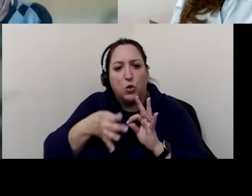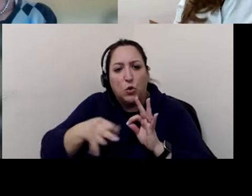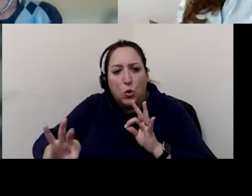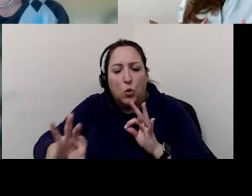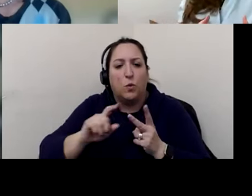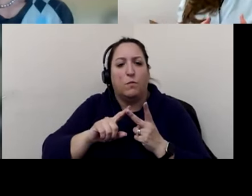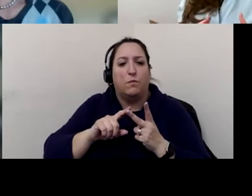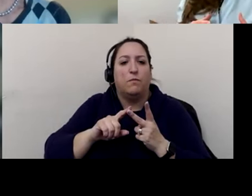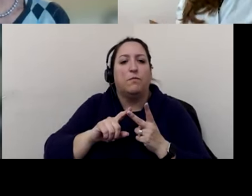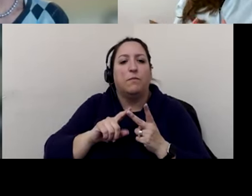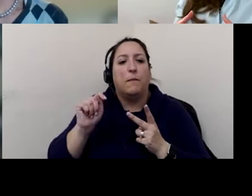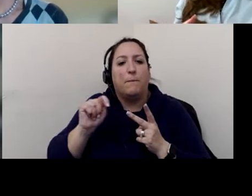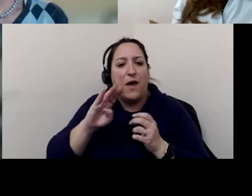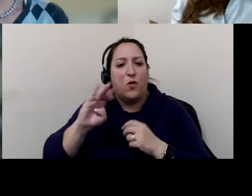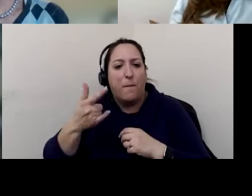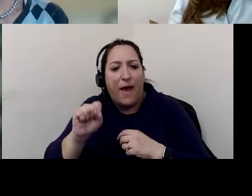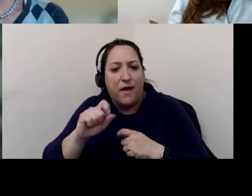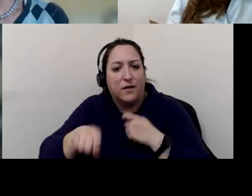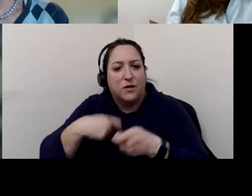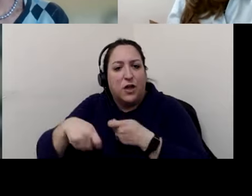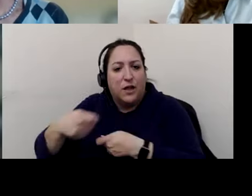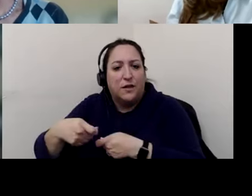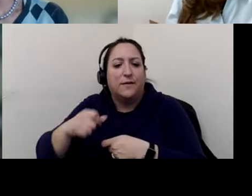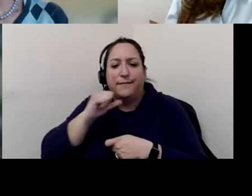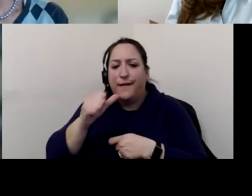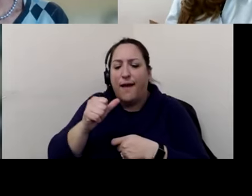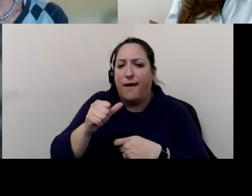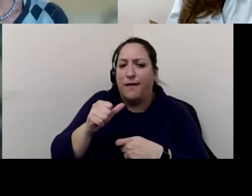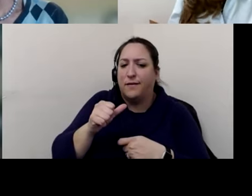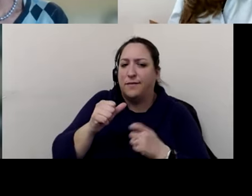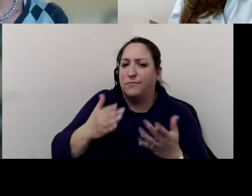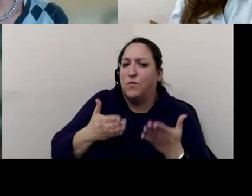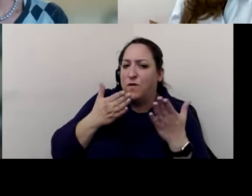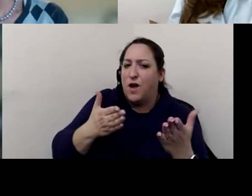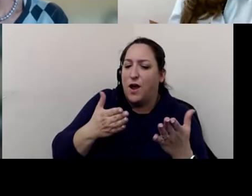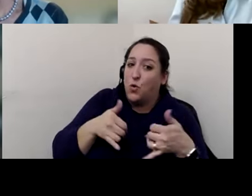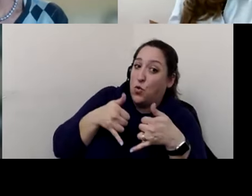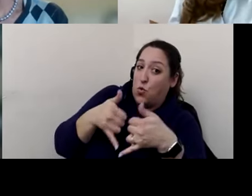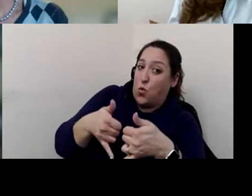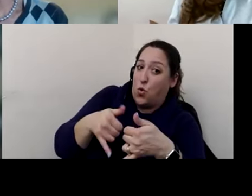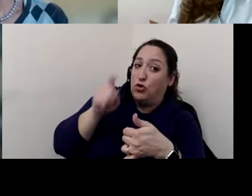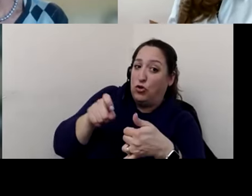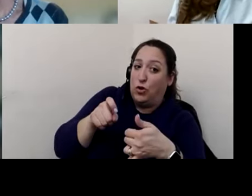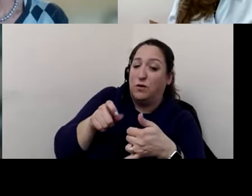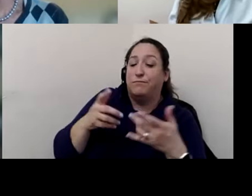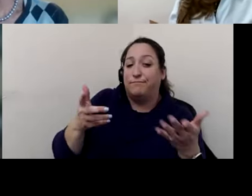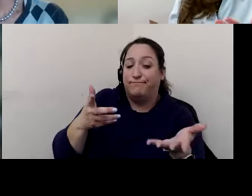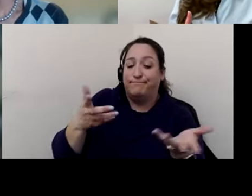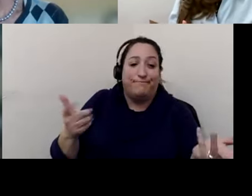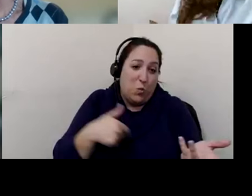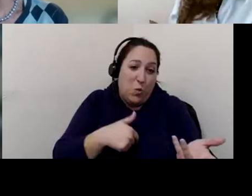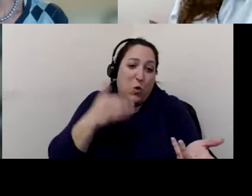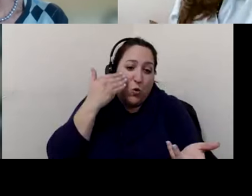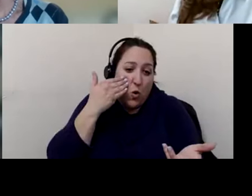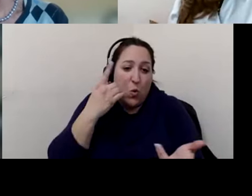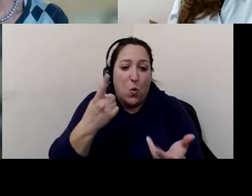and they're not necessarily provided with the rewards that should be coming with that. I think we all know, because